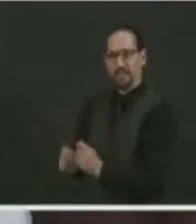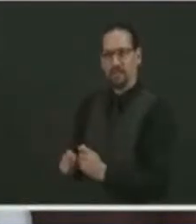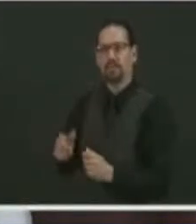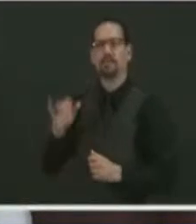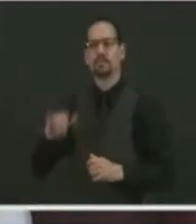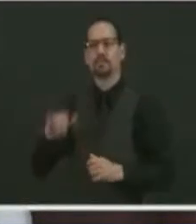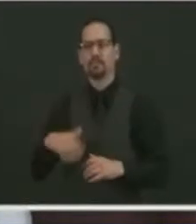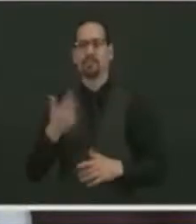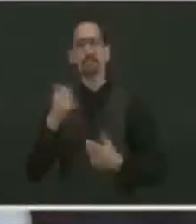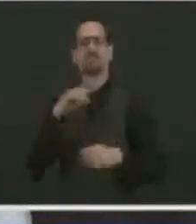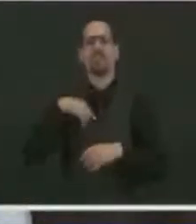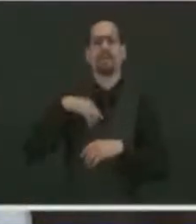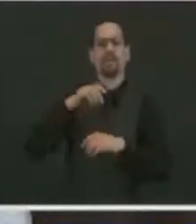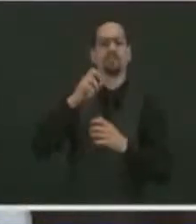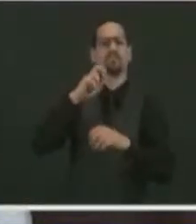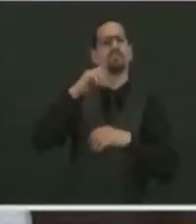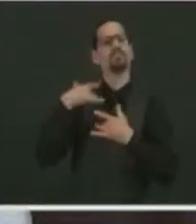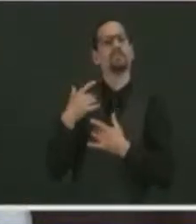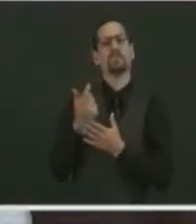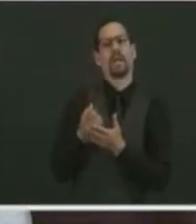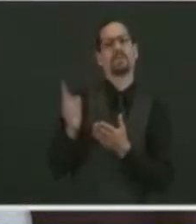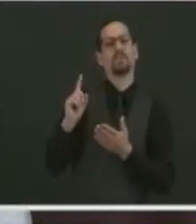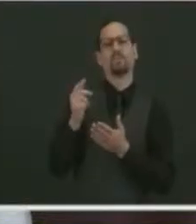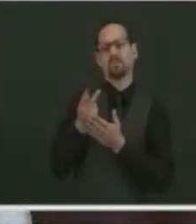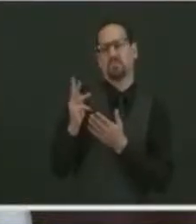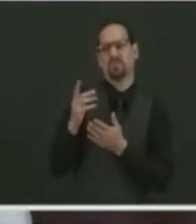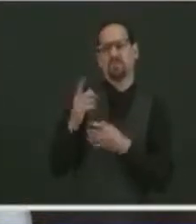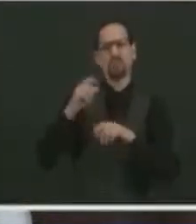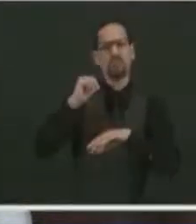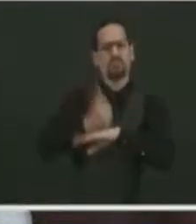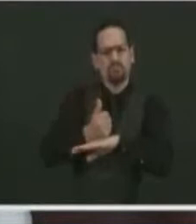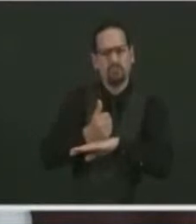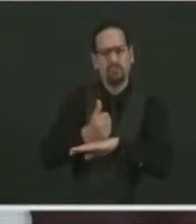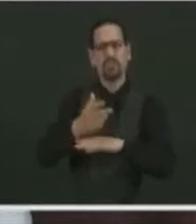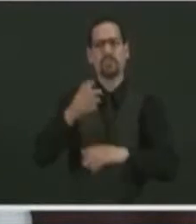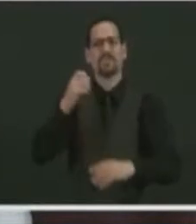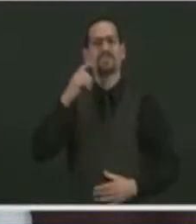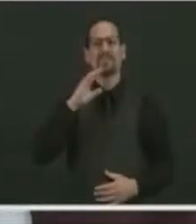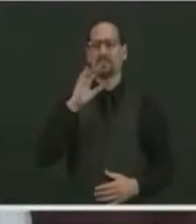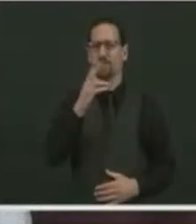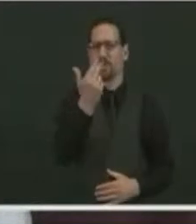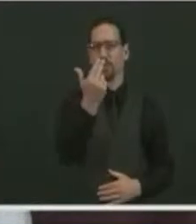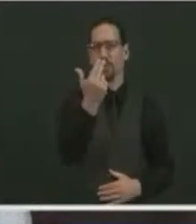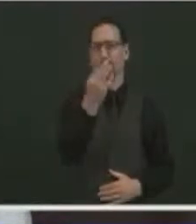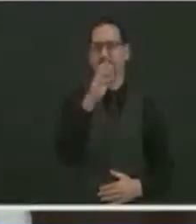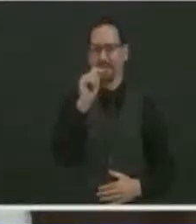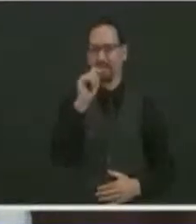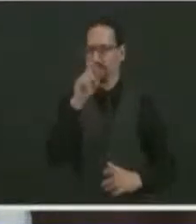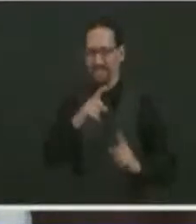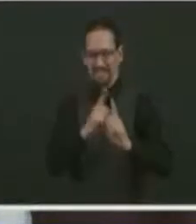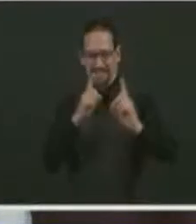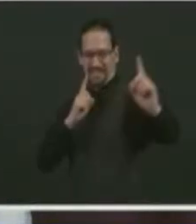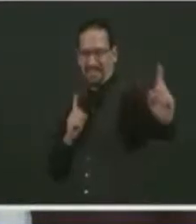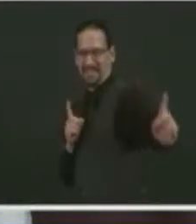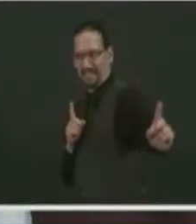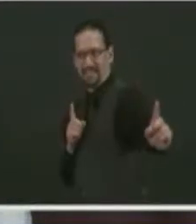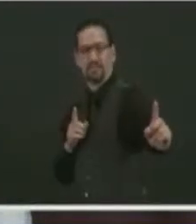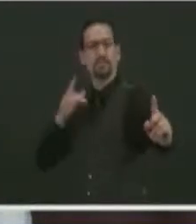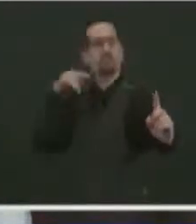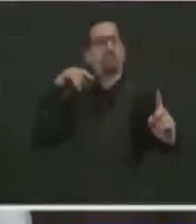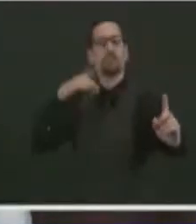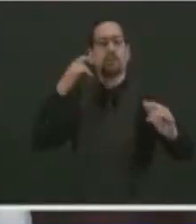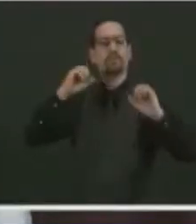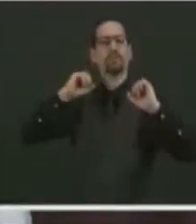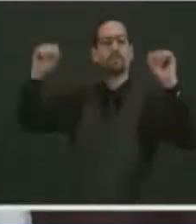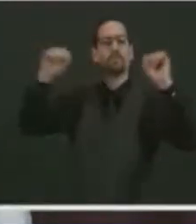ago, the virus can travel up to 13 feet distance, which is even more so when you're